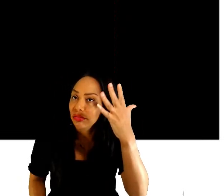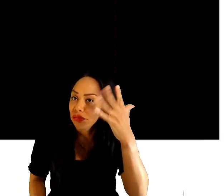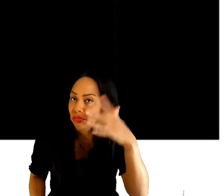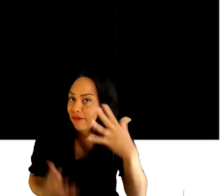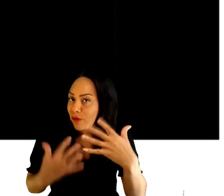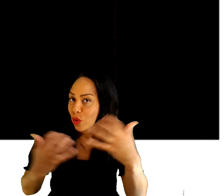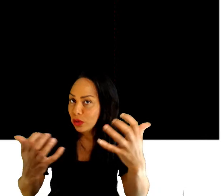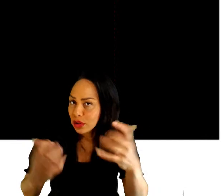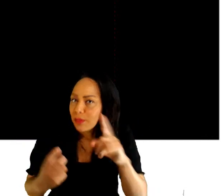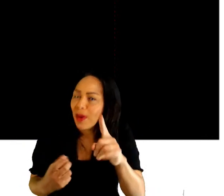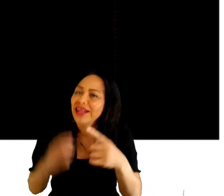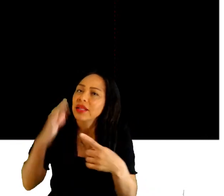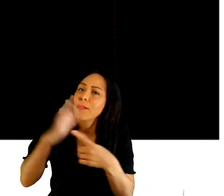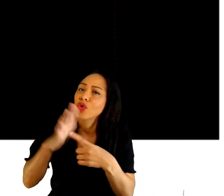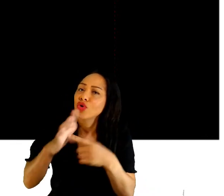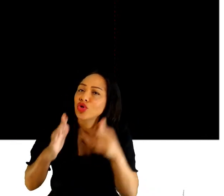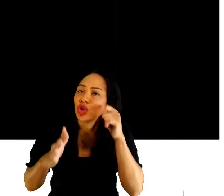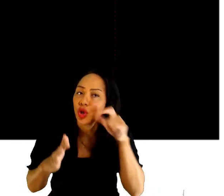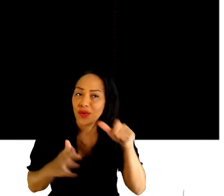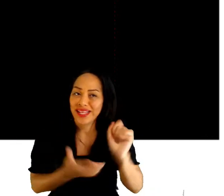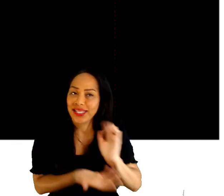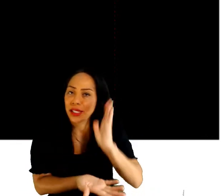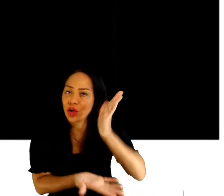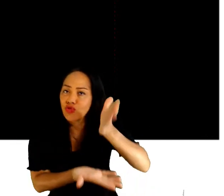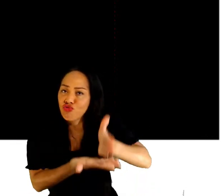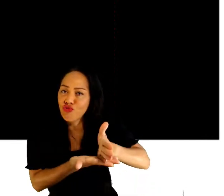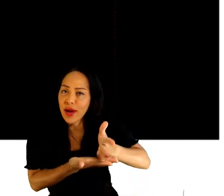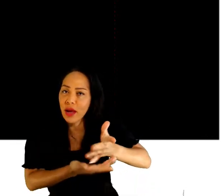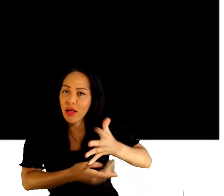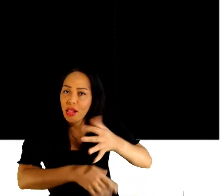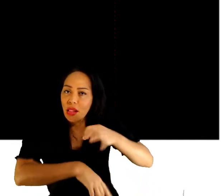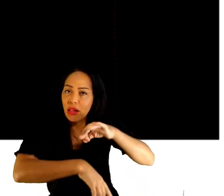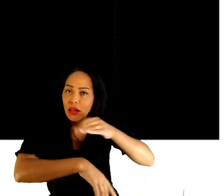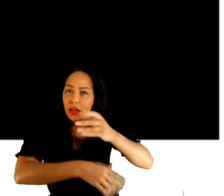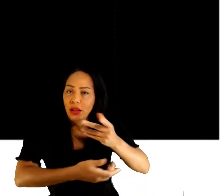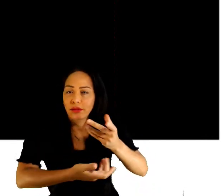in time. It really has filmed that handstand, and it isn't just a